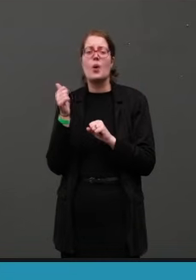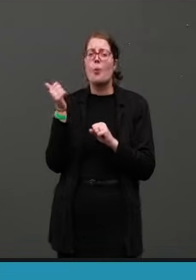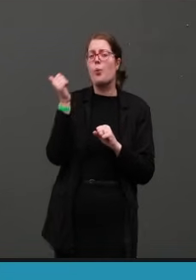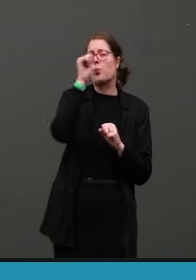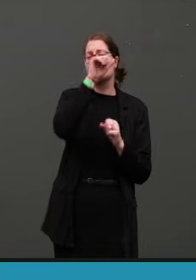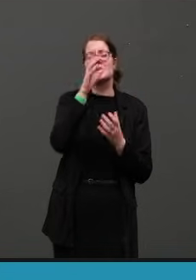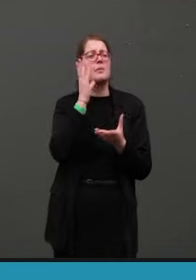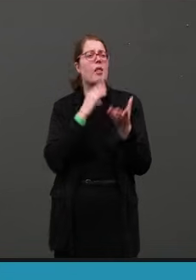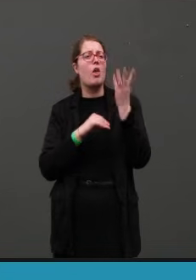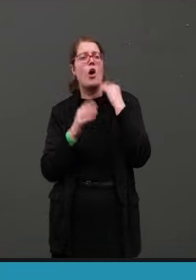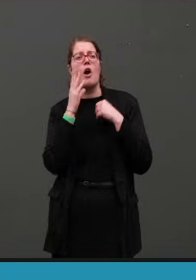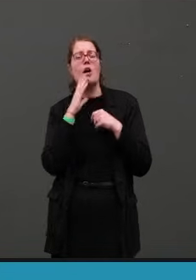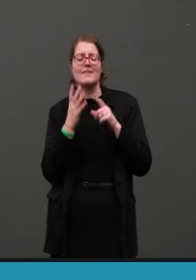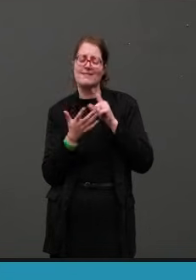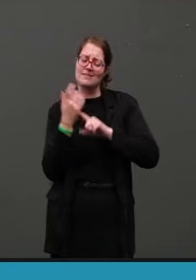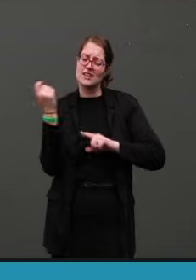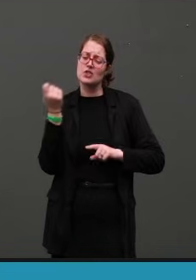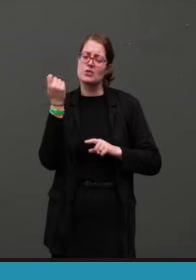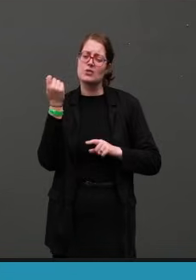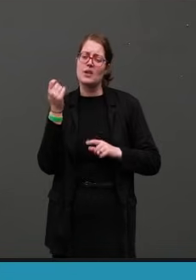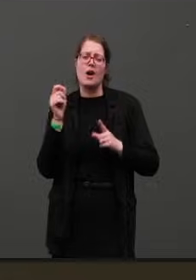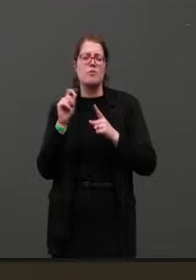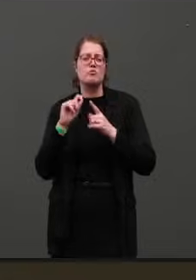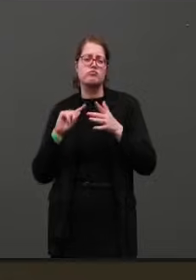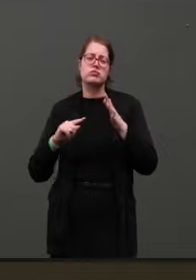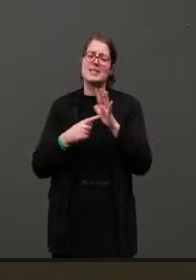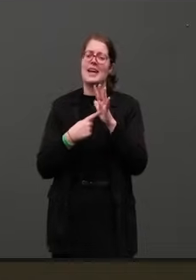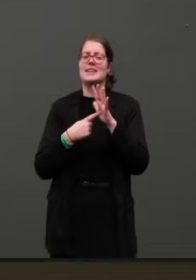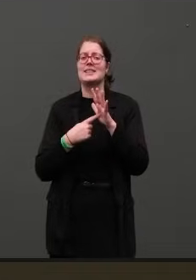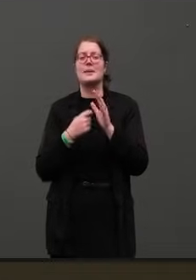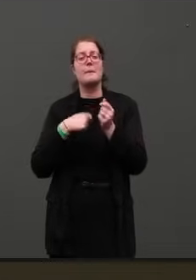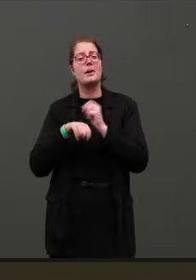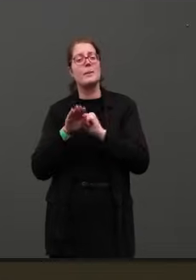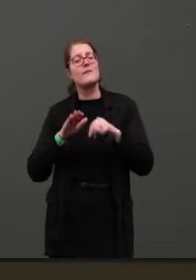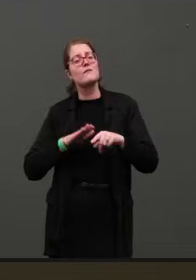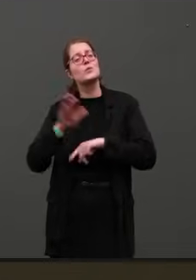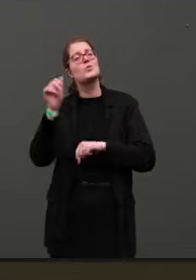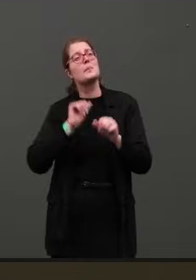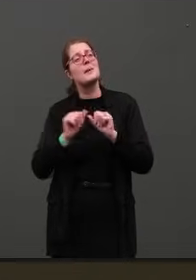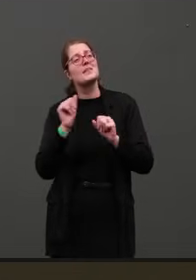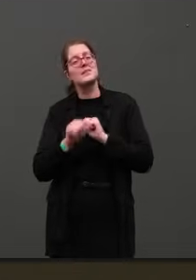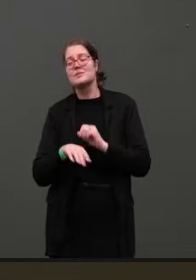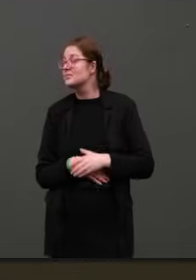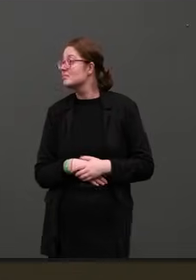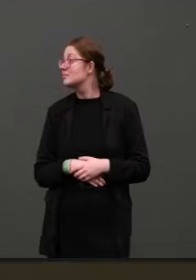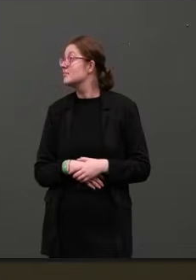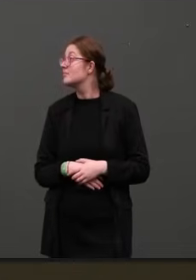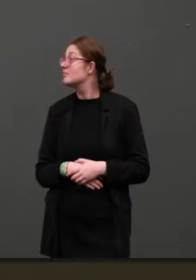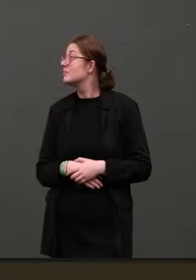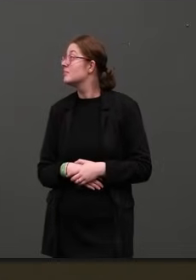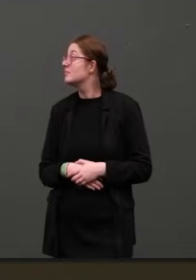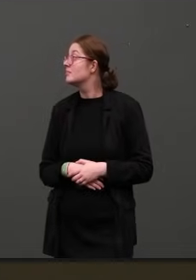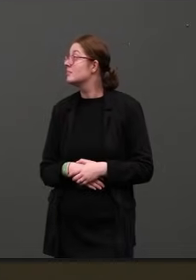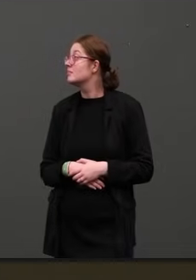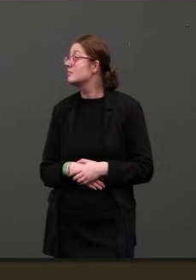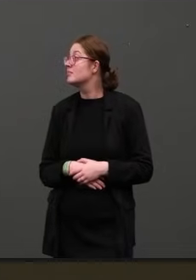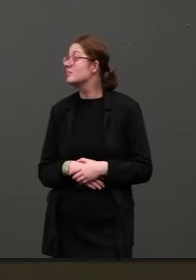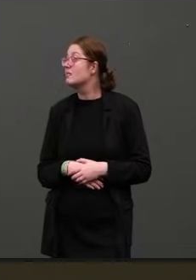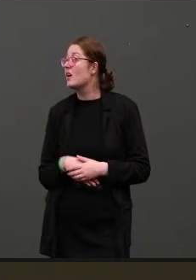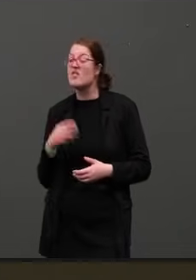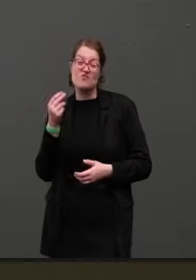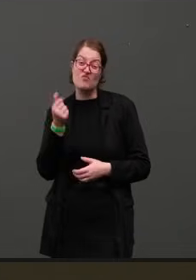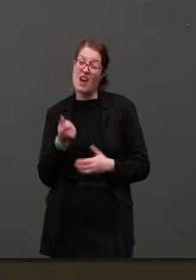will lead our protagonist into a brighter future. These things, let's be honest, rarely happen in real